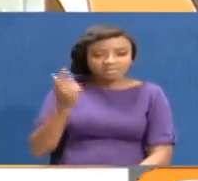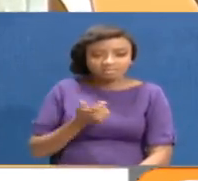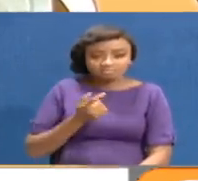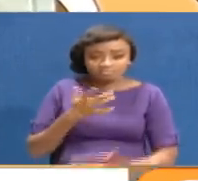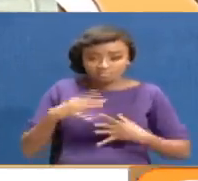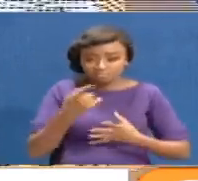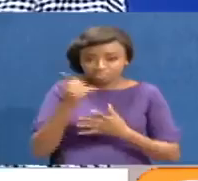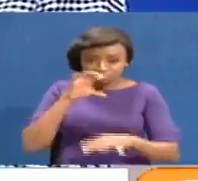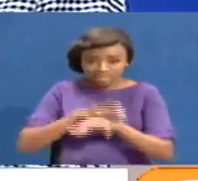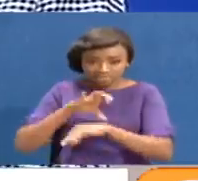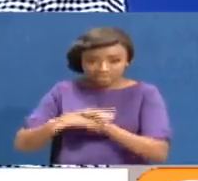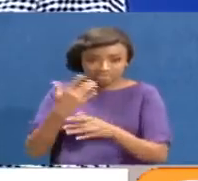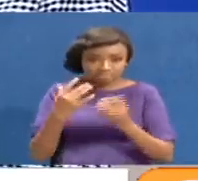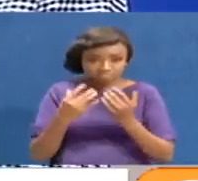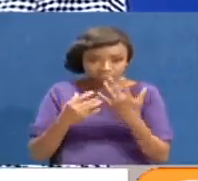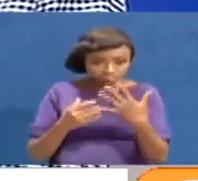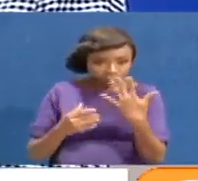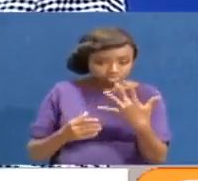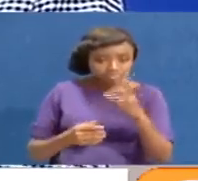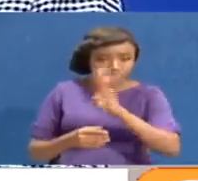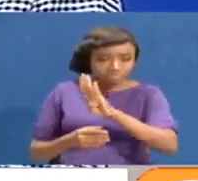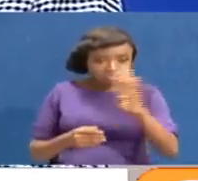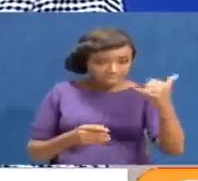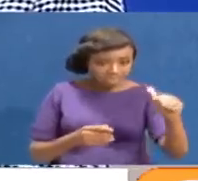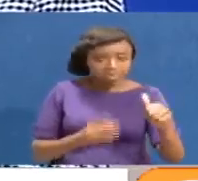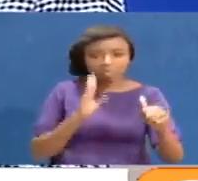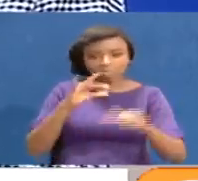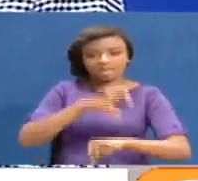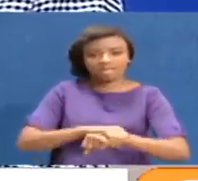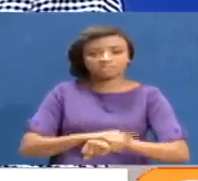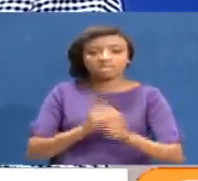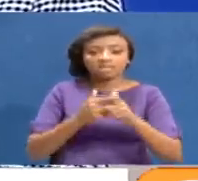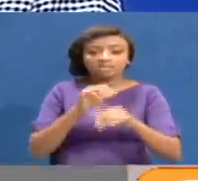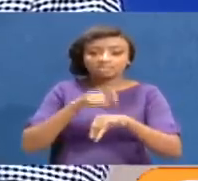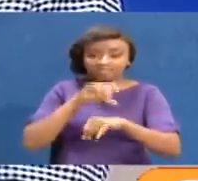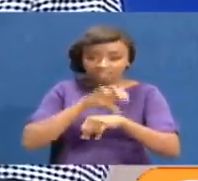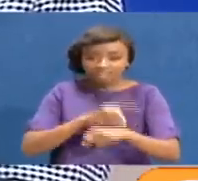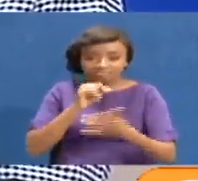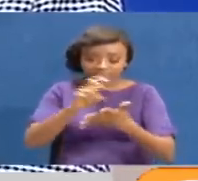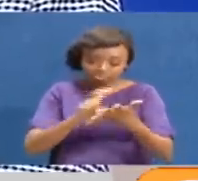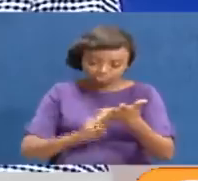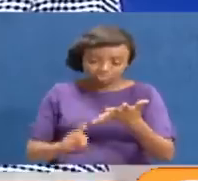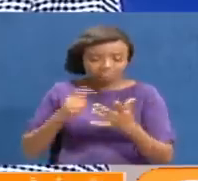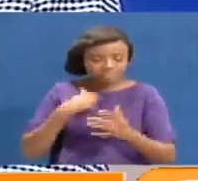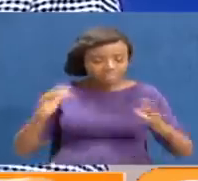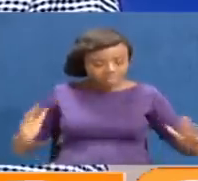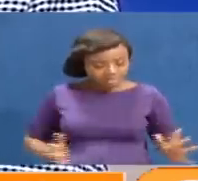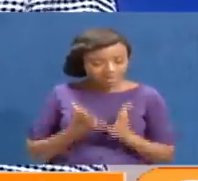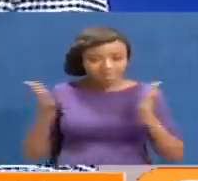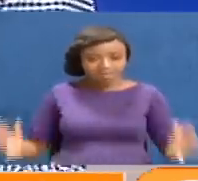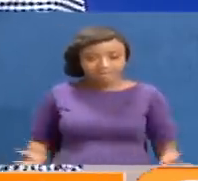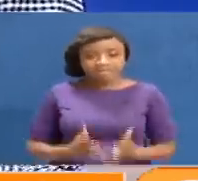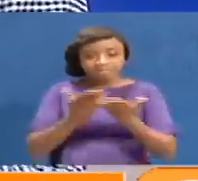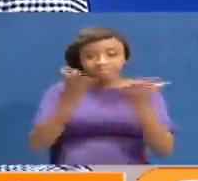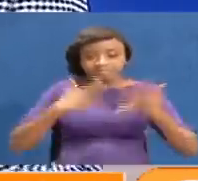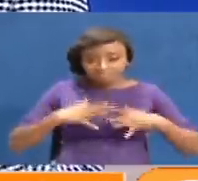receive copies will receive copies. Okay. And then they will read. Mm-hmm. Okay. And we don't encourage as many people as